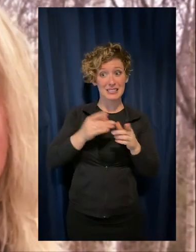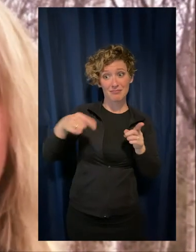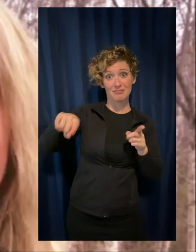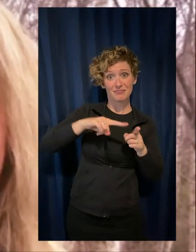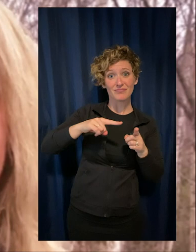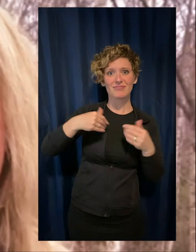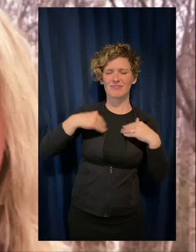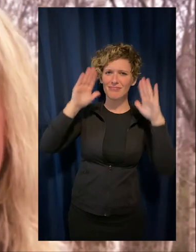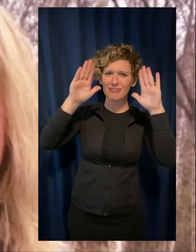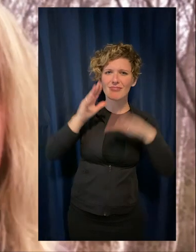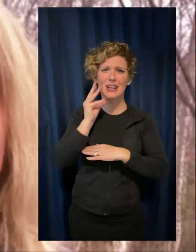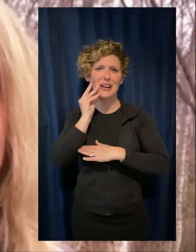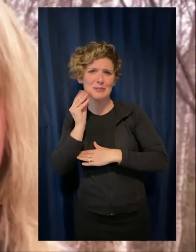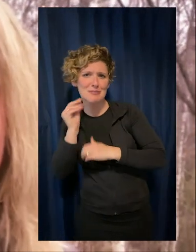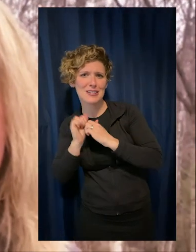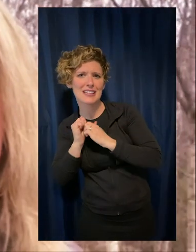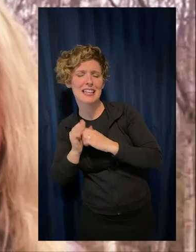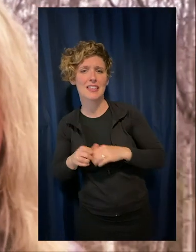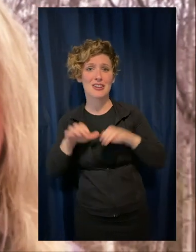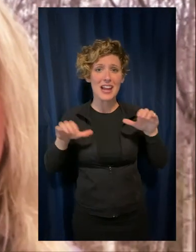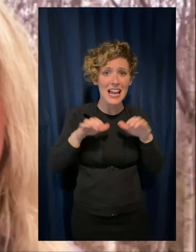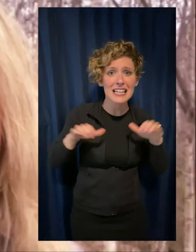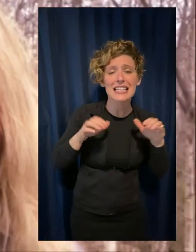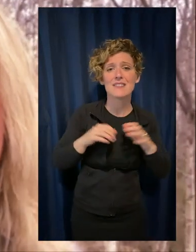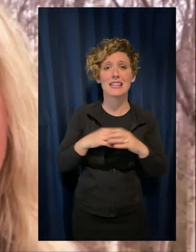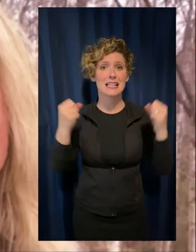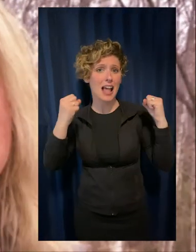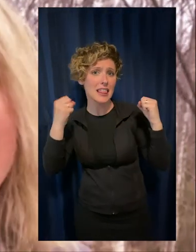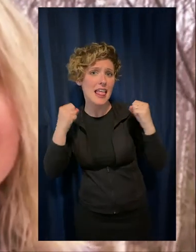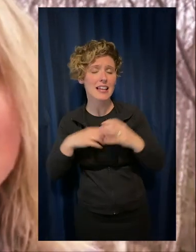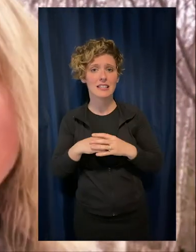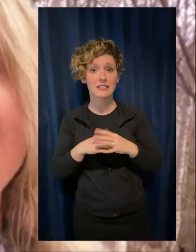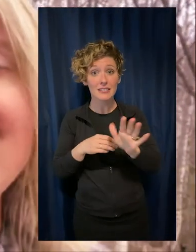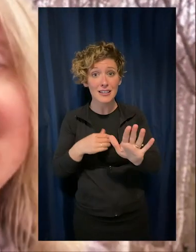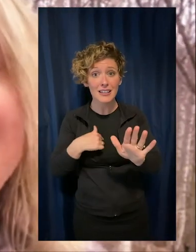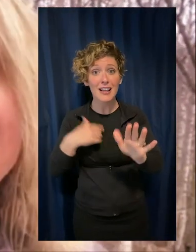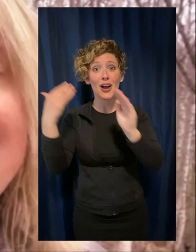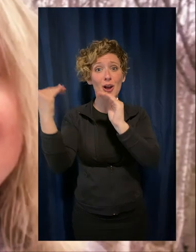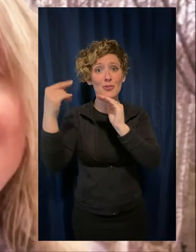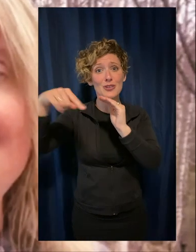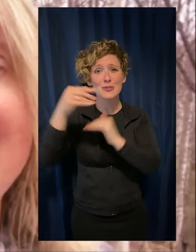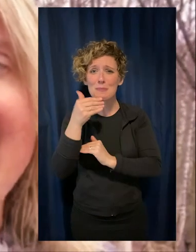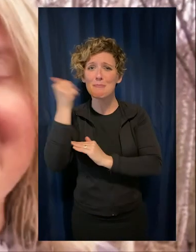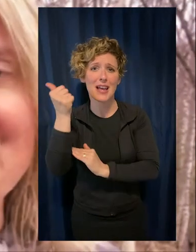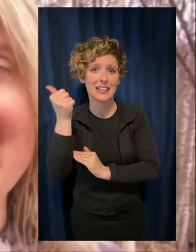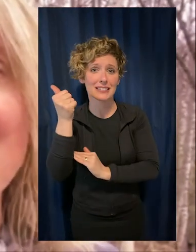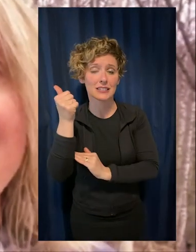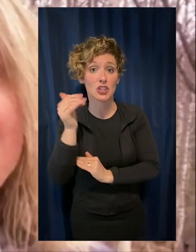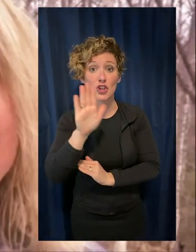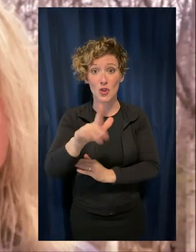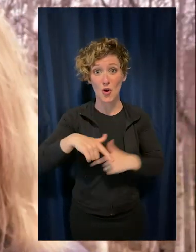in athletics and activities, and I wish you the very best wherever life takes you